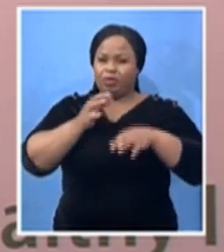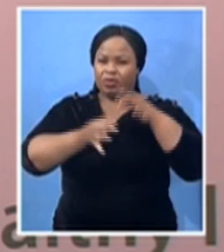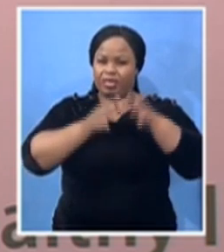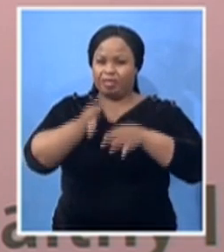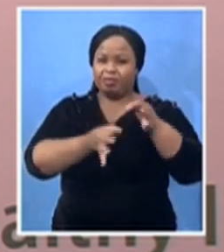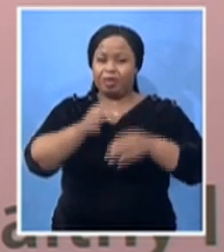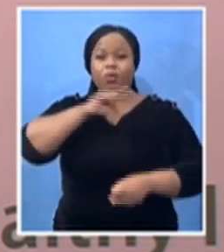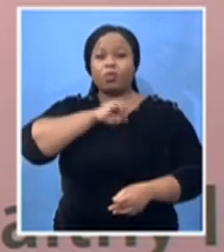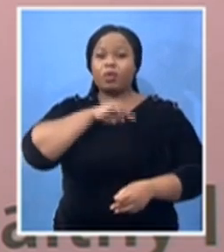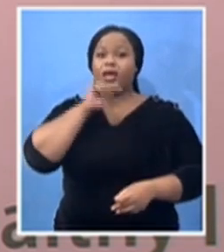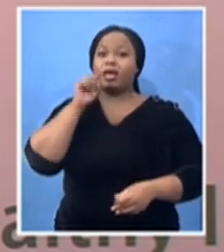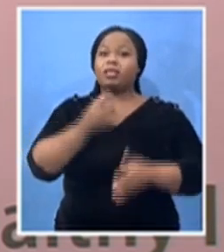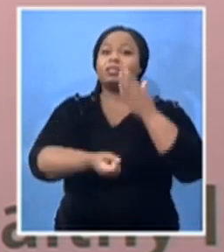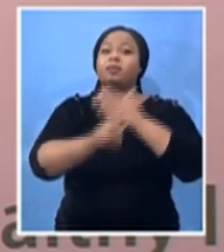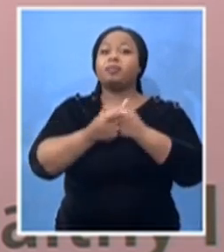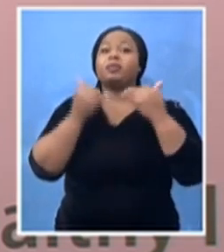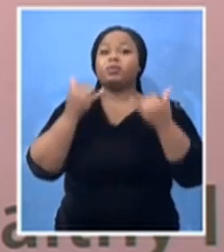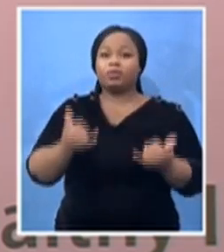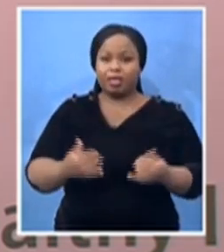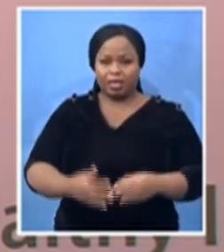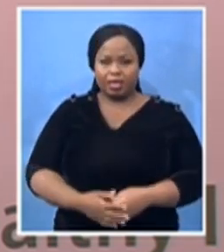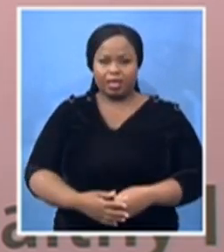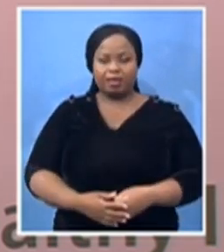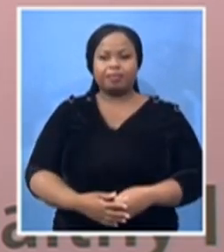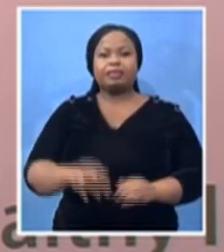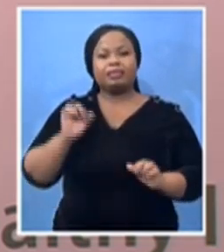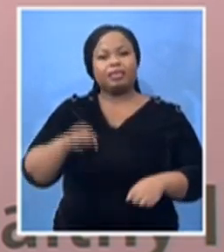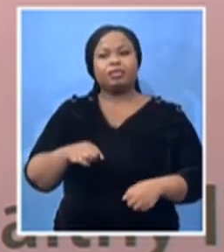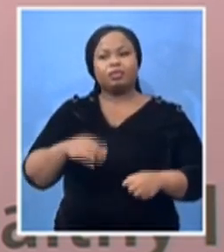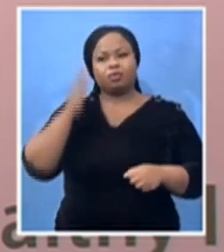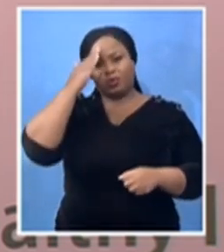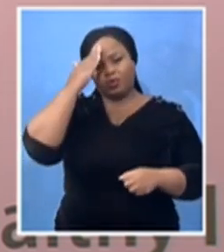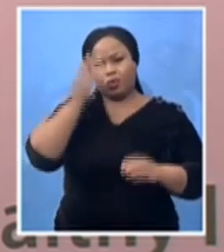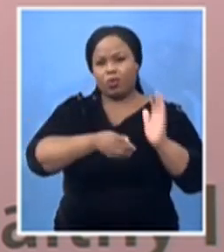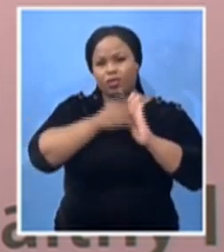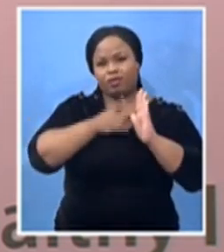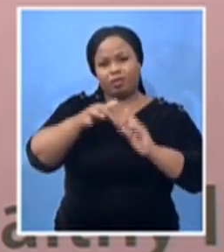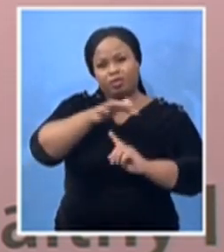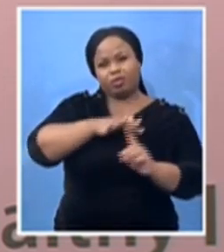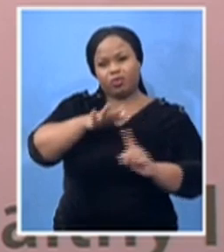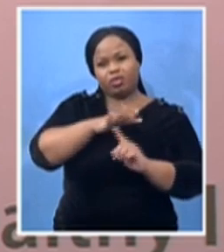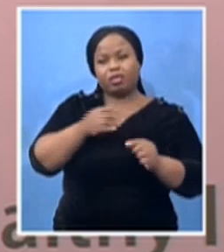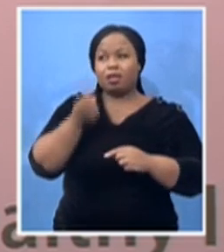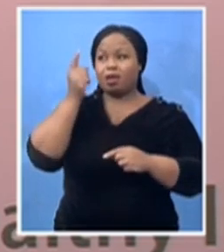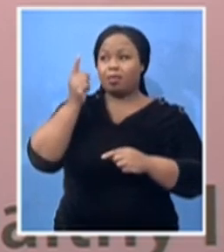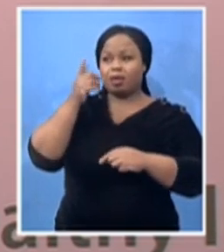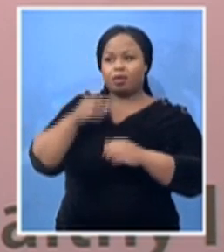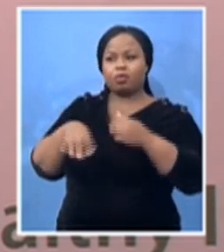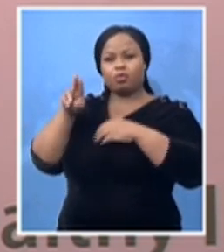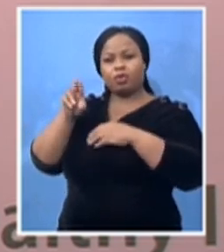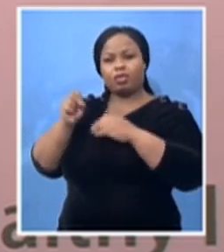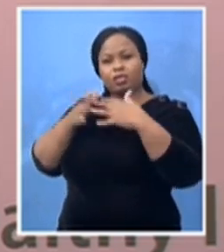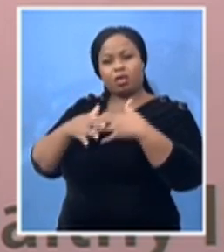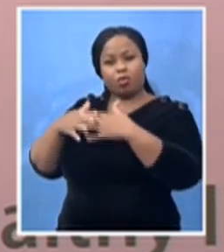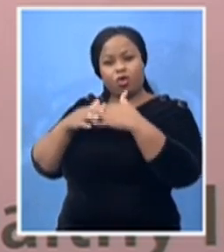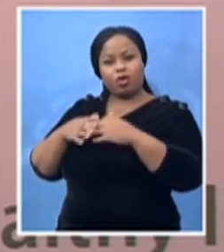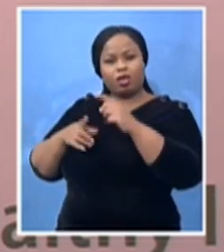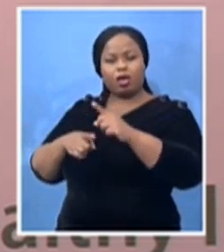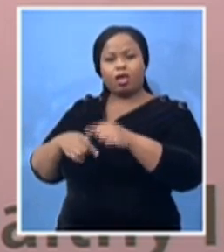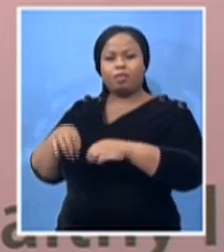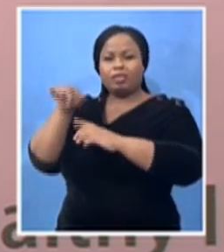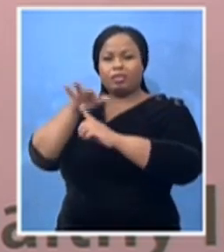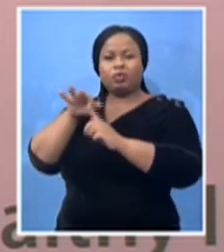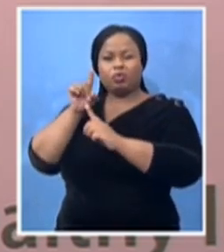the developing situation in the United States, a situation that is causing my nation